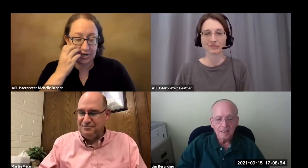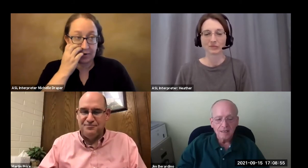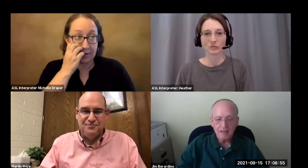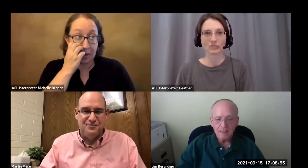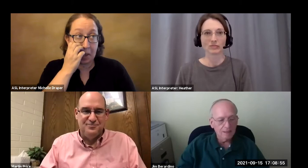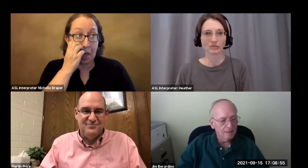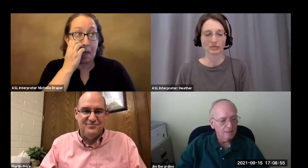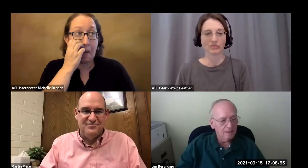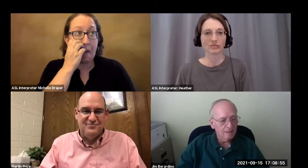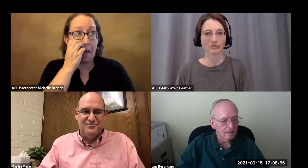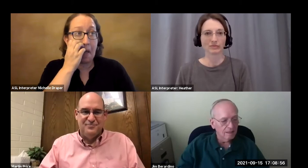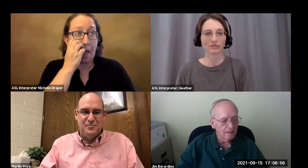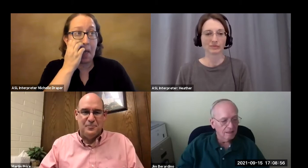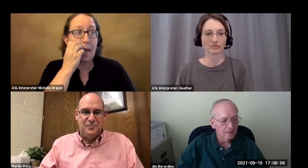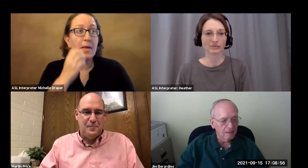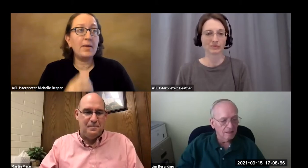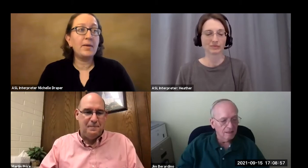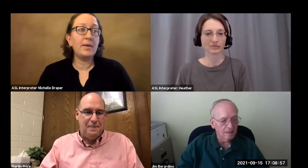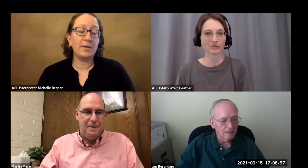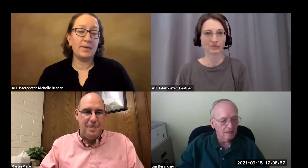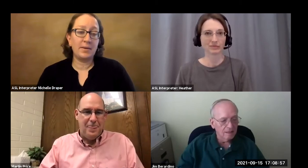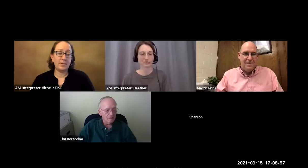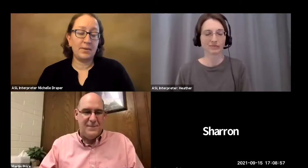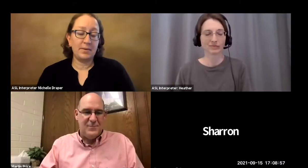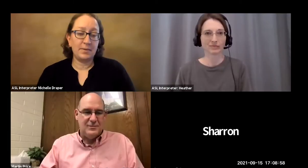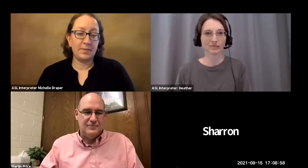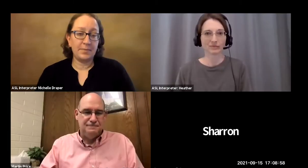we have Sharon.